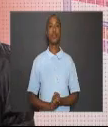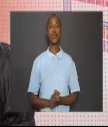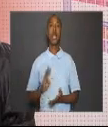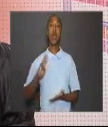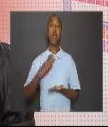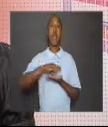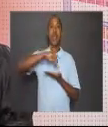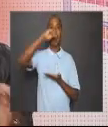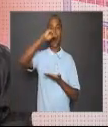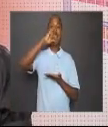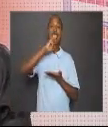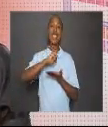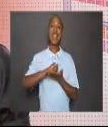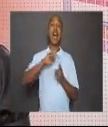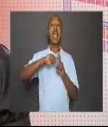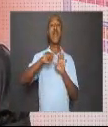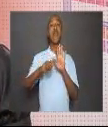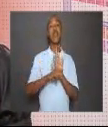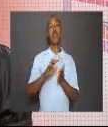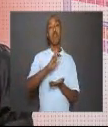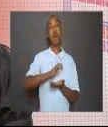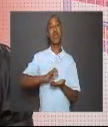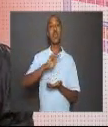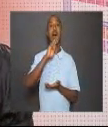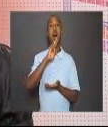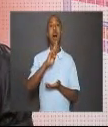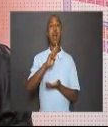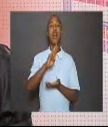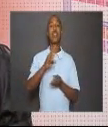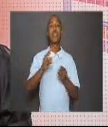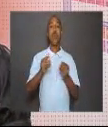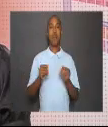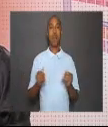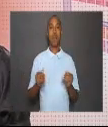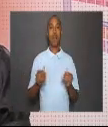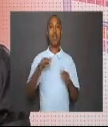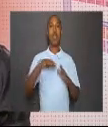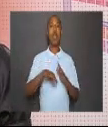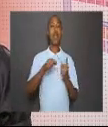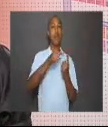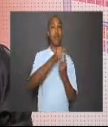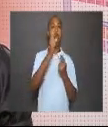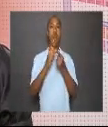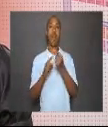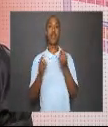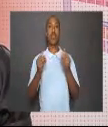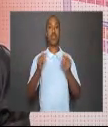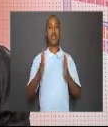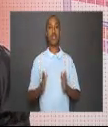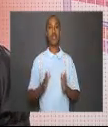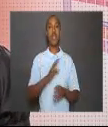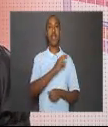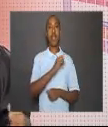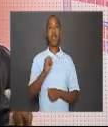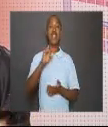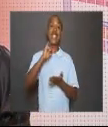We learned that ionic compounds are soluble in polar solvents,